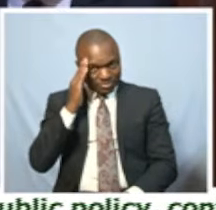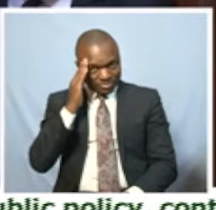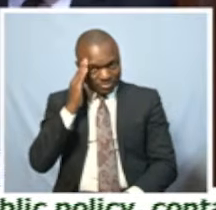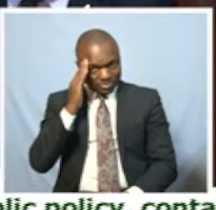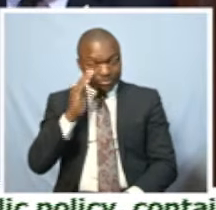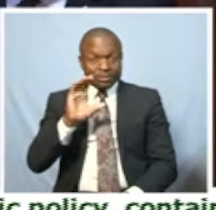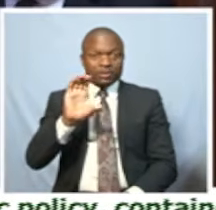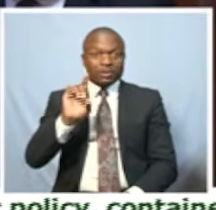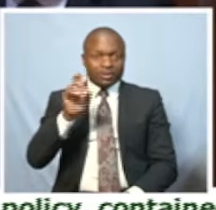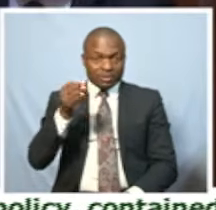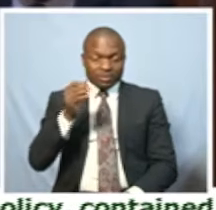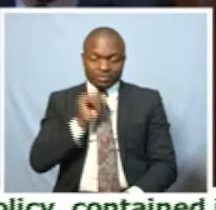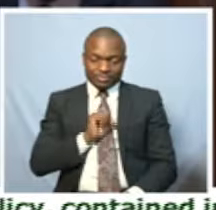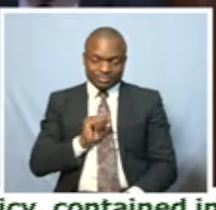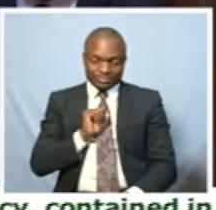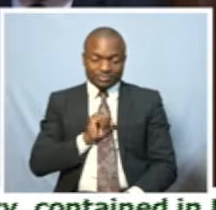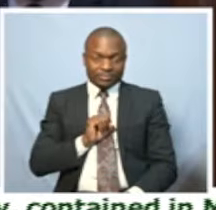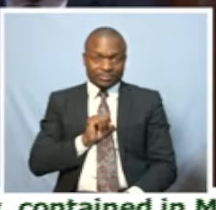CDF